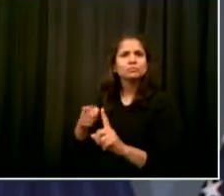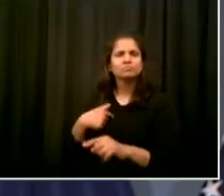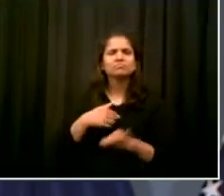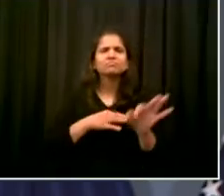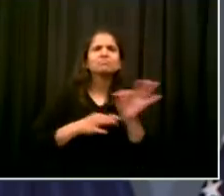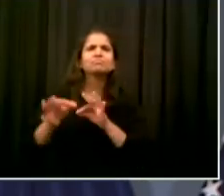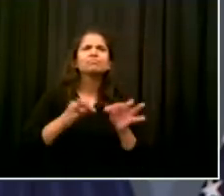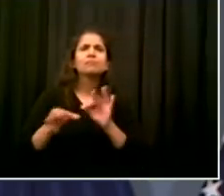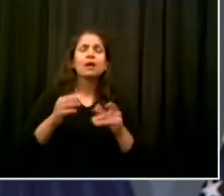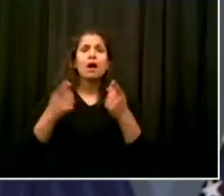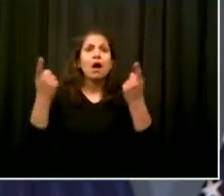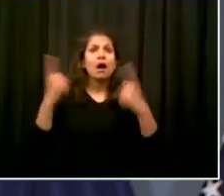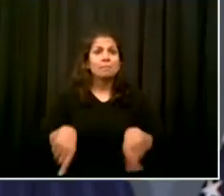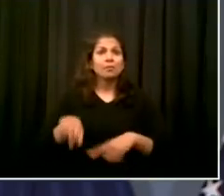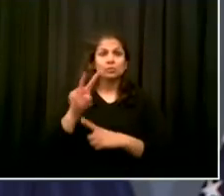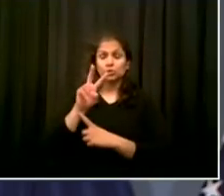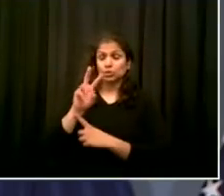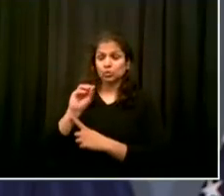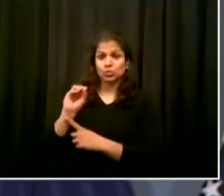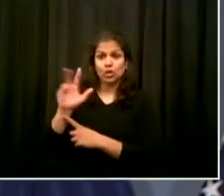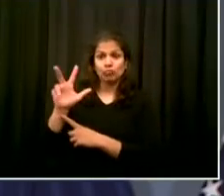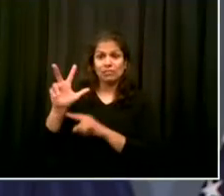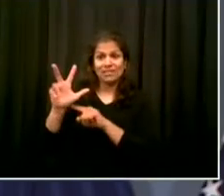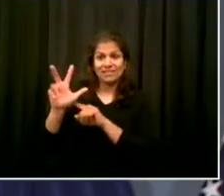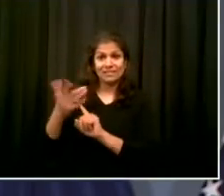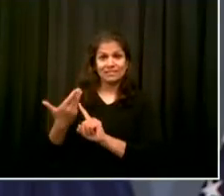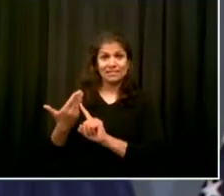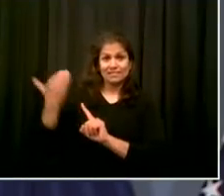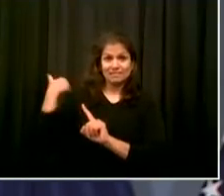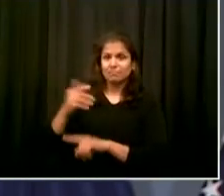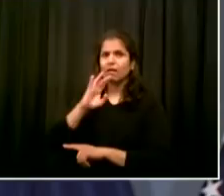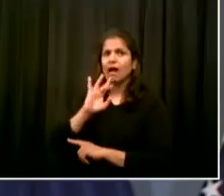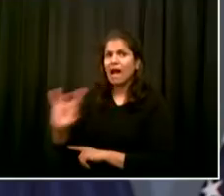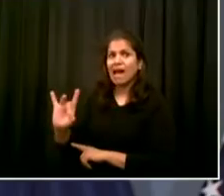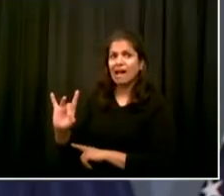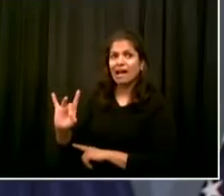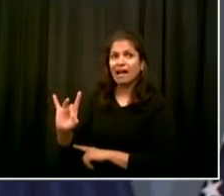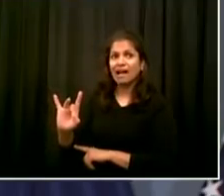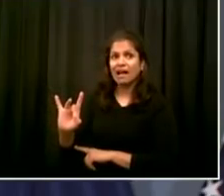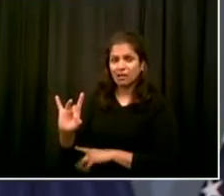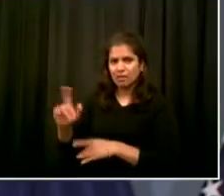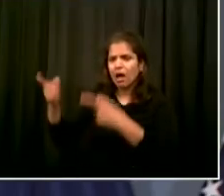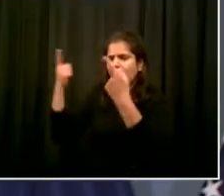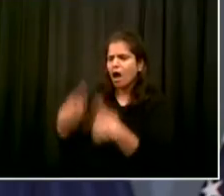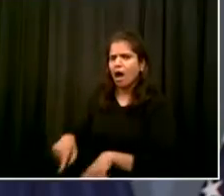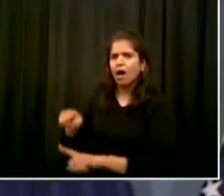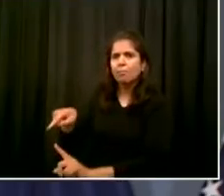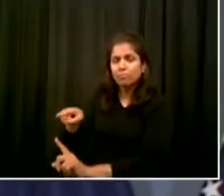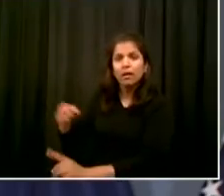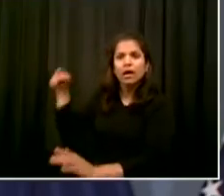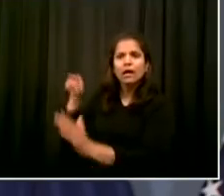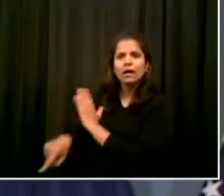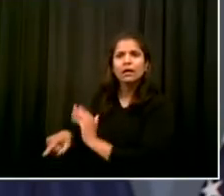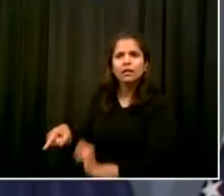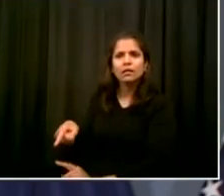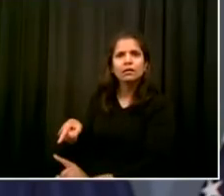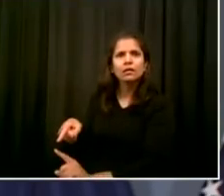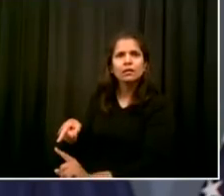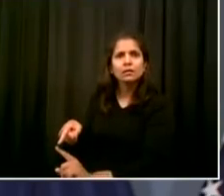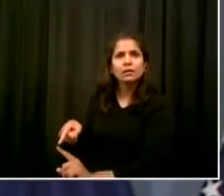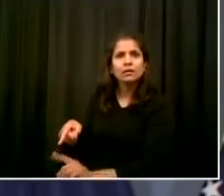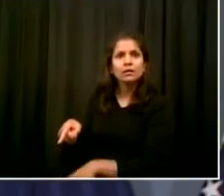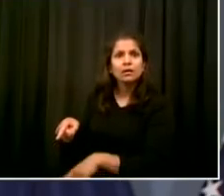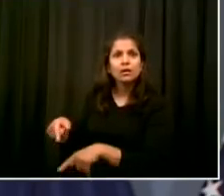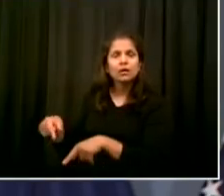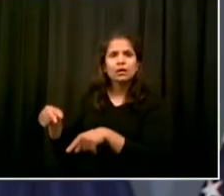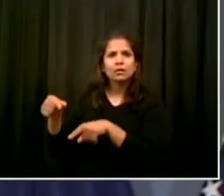killed by a stray bullet in East New York, Deshaun Hill. Think of the pain and the frustration